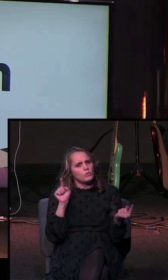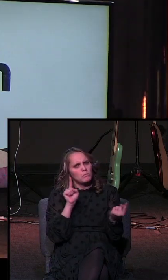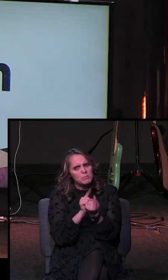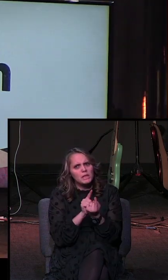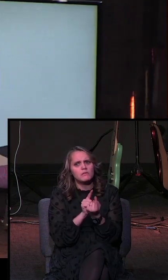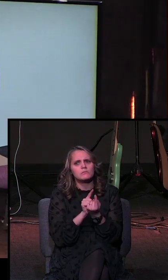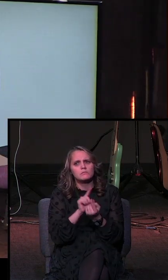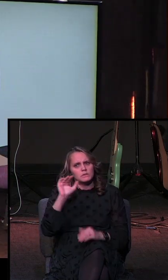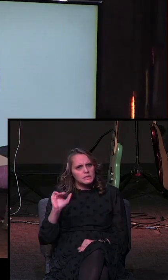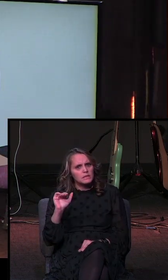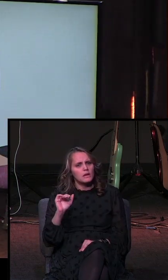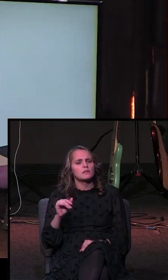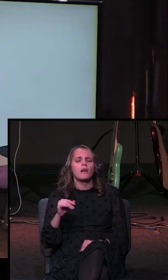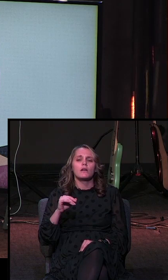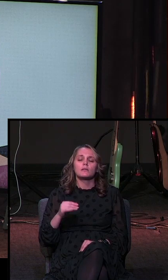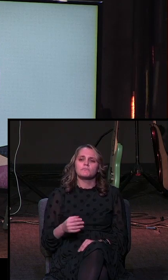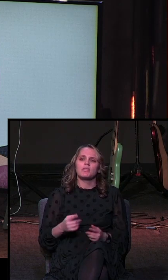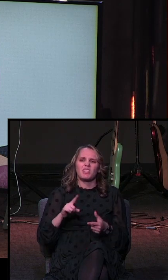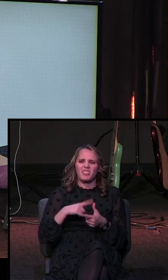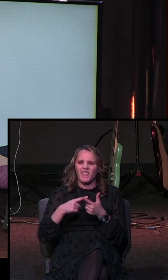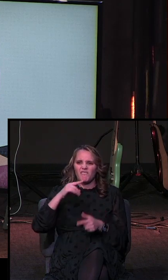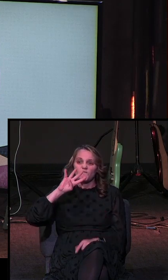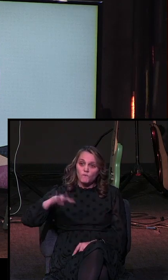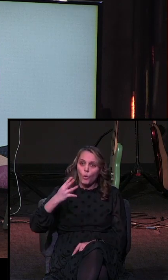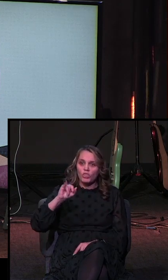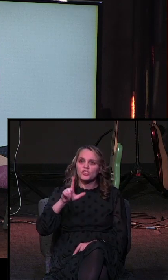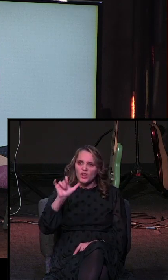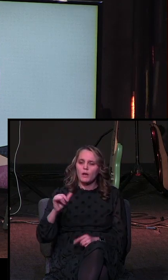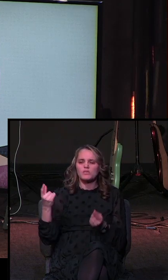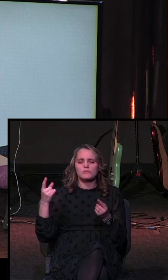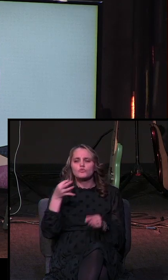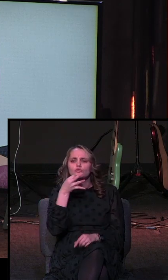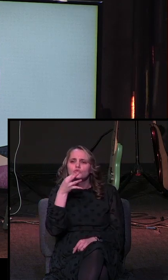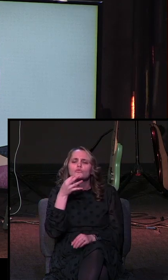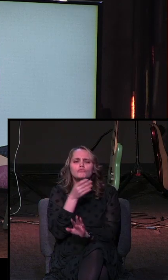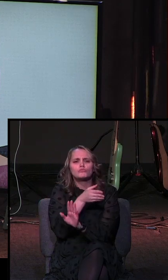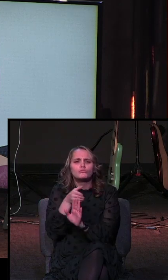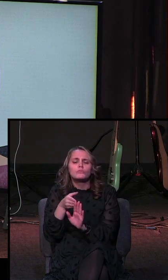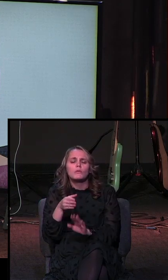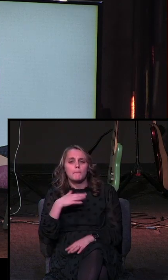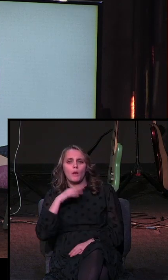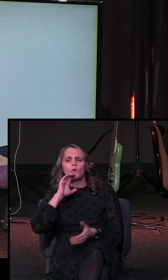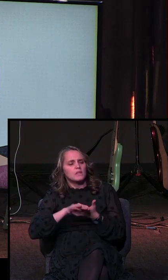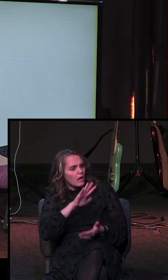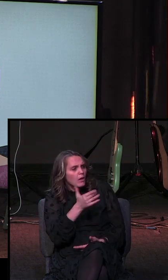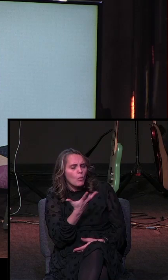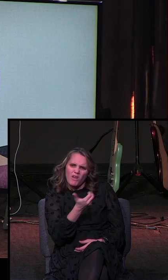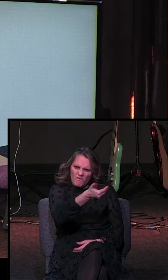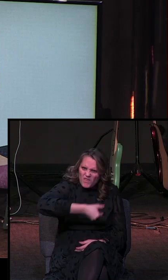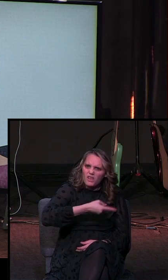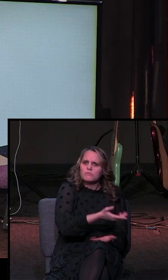him to come? We always go to a friend's cottage over 4th of July. I look forward to it every year. It's like, why don't we just invite him to come with us to the cottage over 4th of